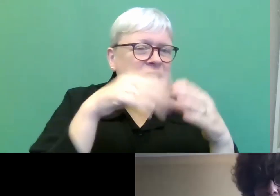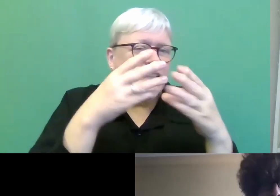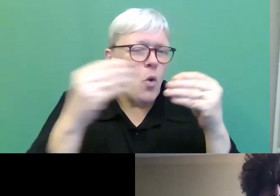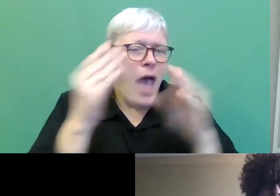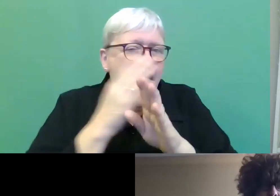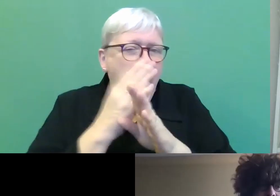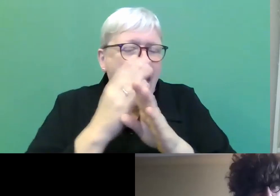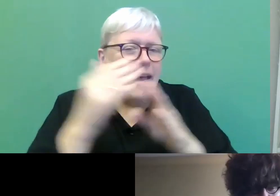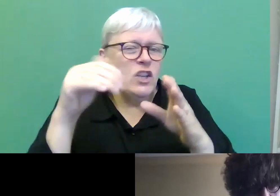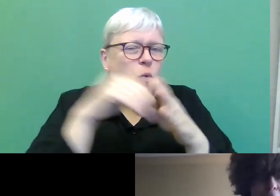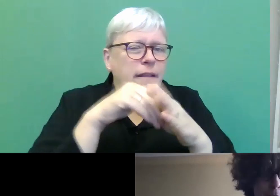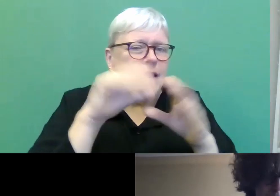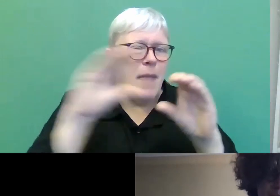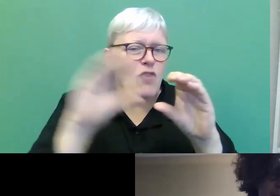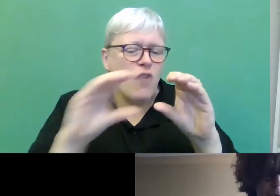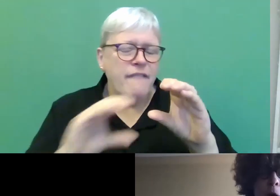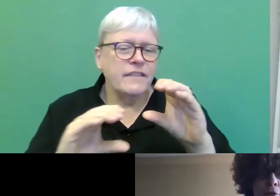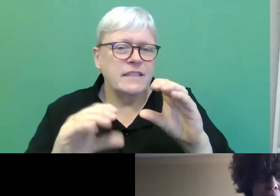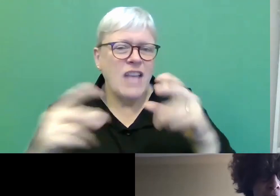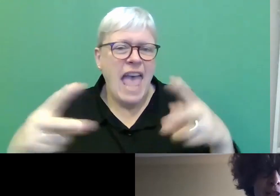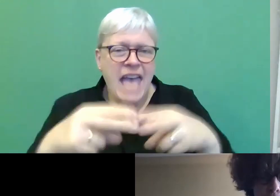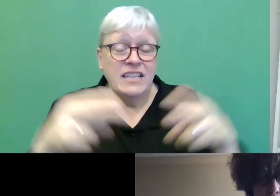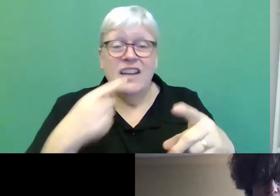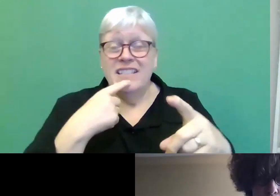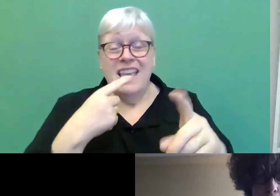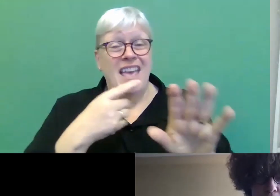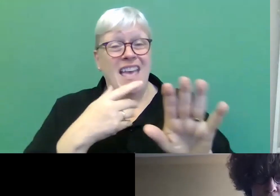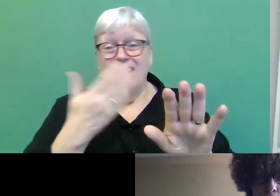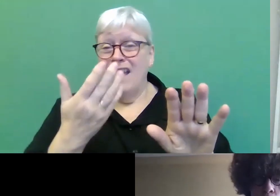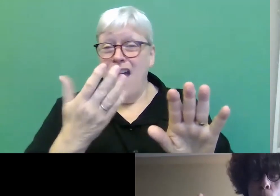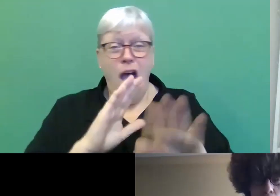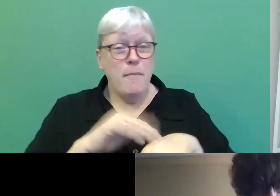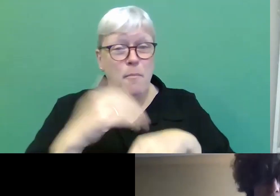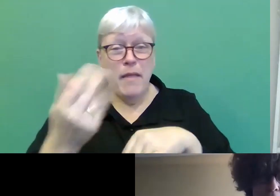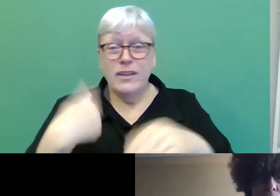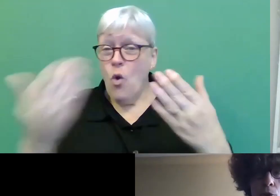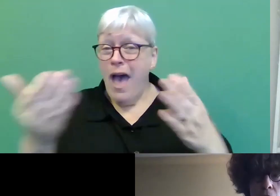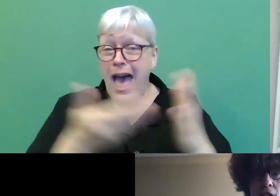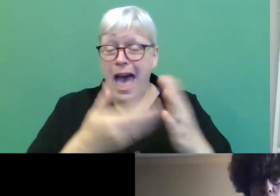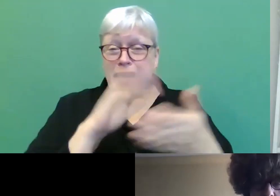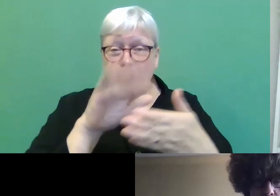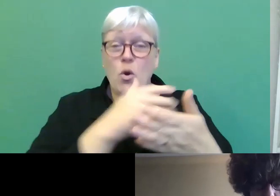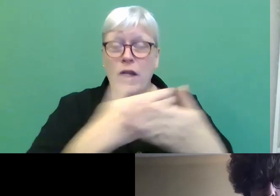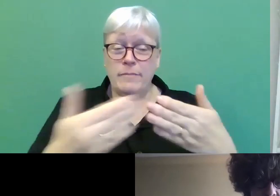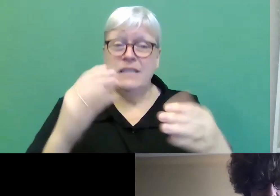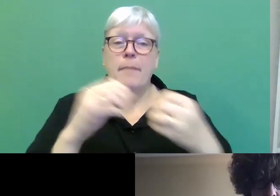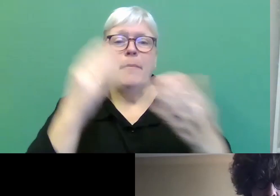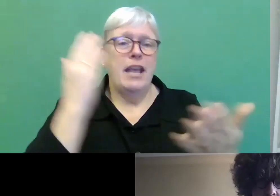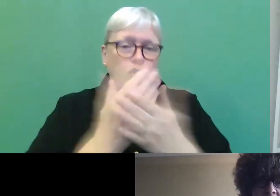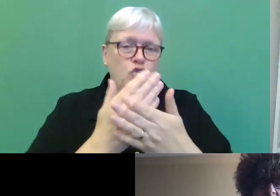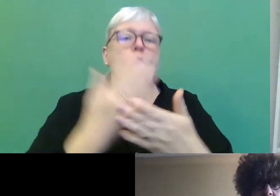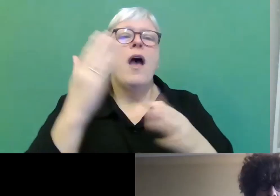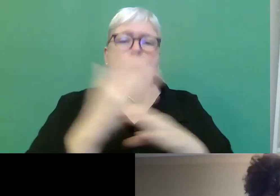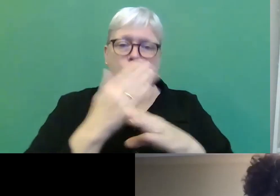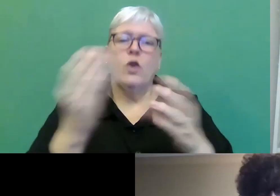between paragraphs, because the editor was saying, look, I'm not adverse to you putting some poems in this book, but let's make sure it works as a piece of prose narrative